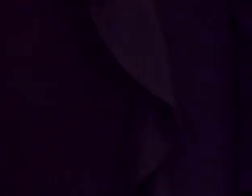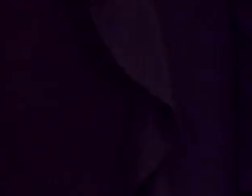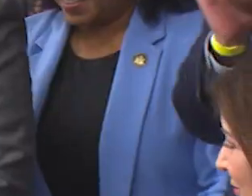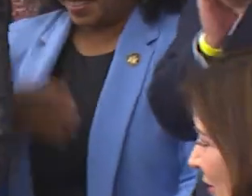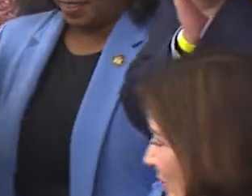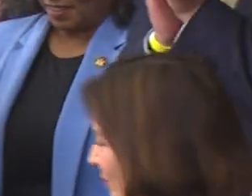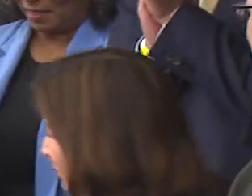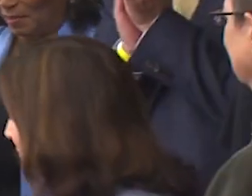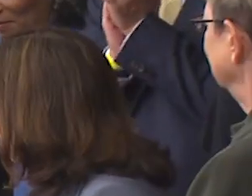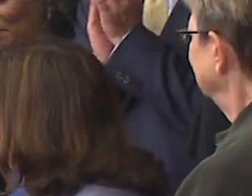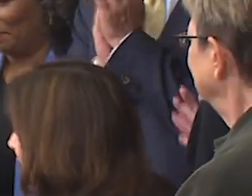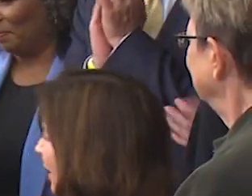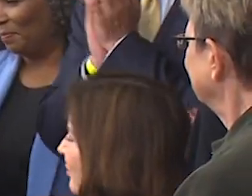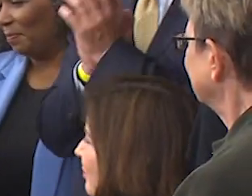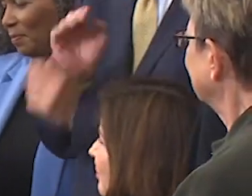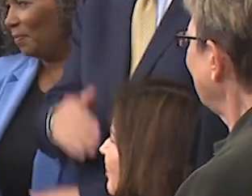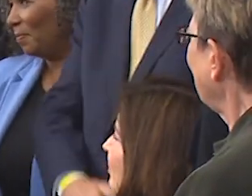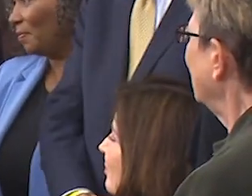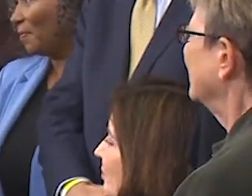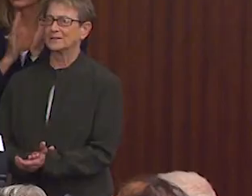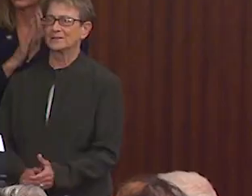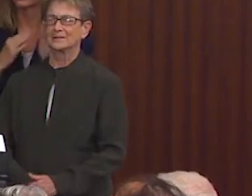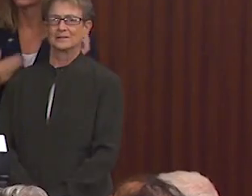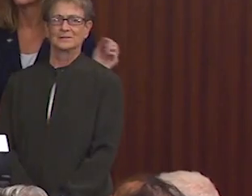you, Governor. Thank you, Governor.